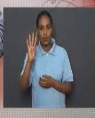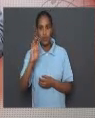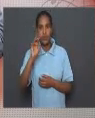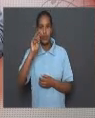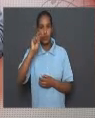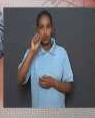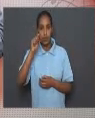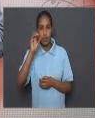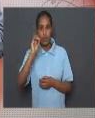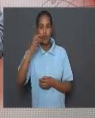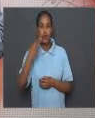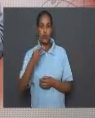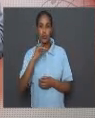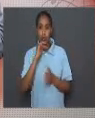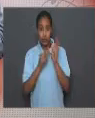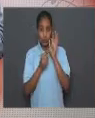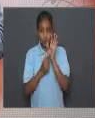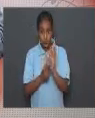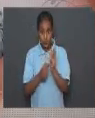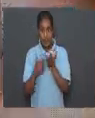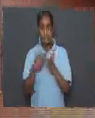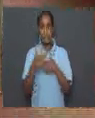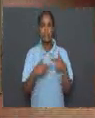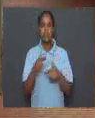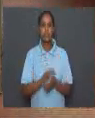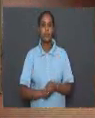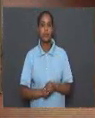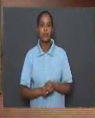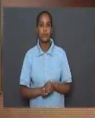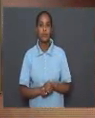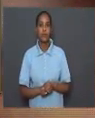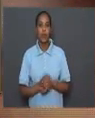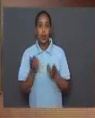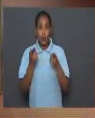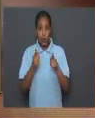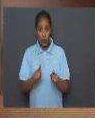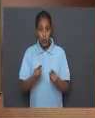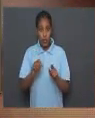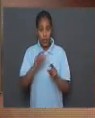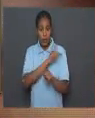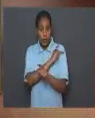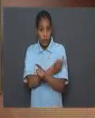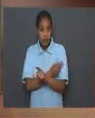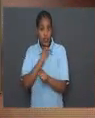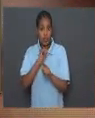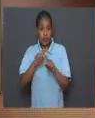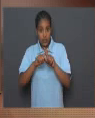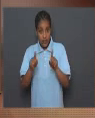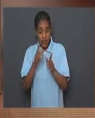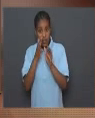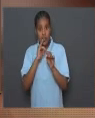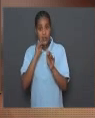sodium hydroxide to show these reactions. When a potential difference is